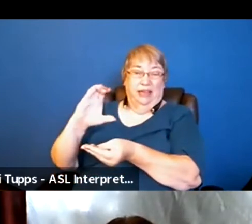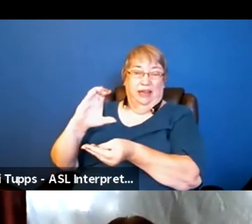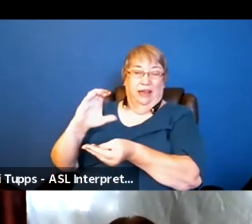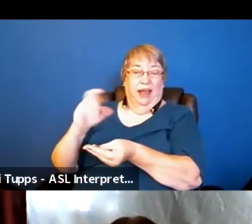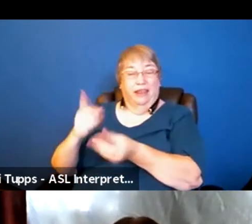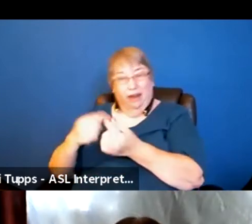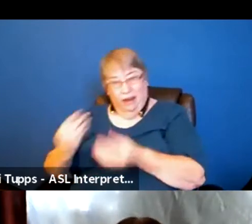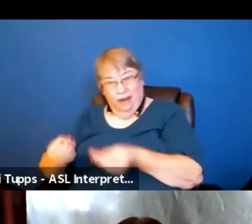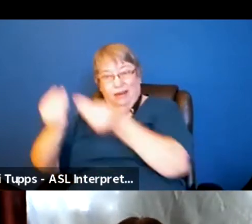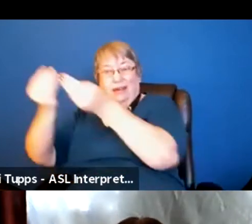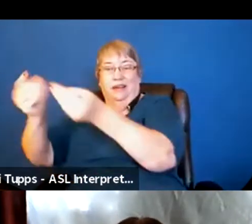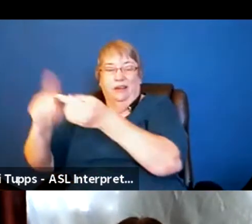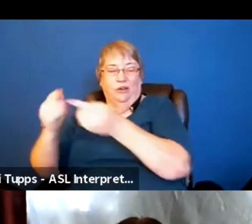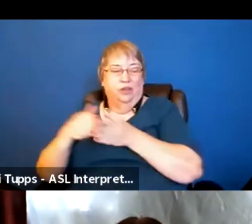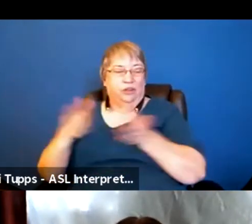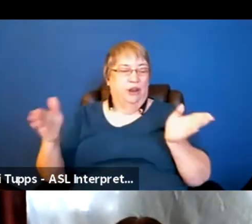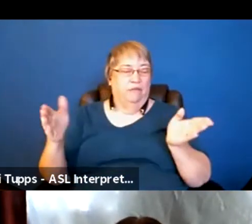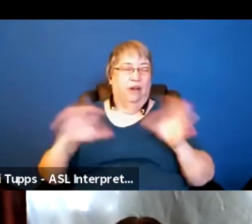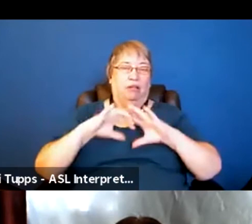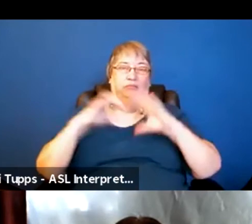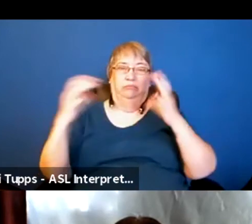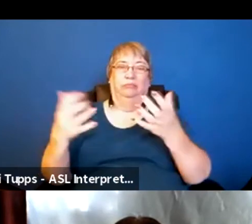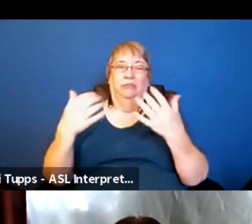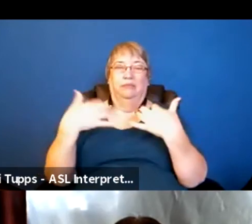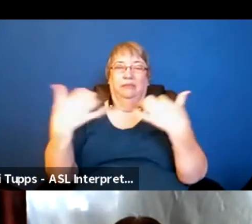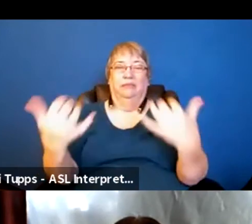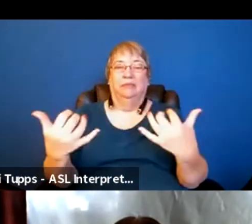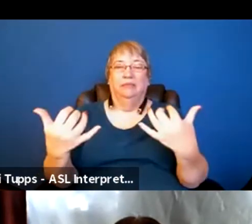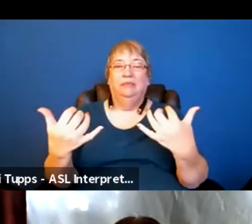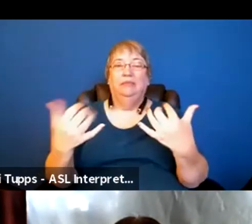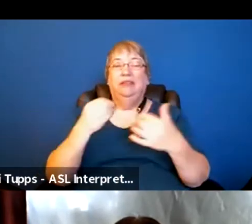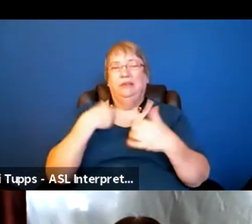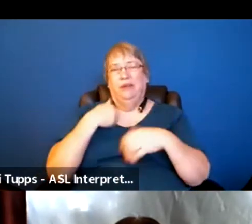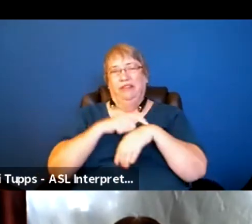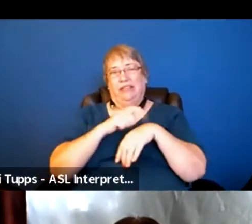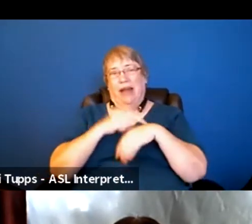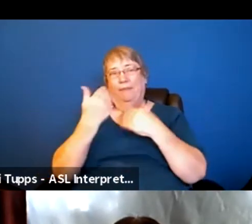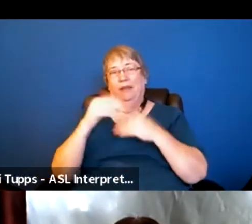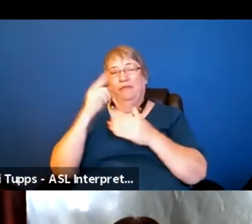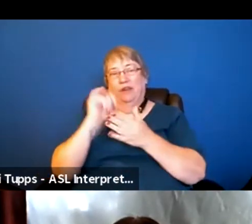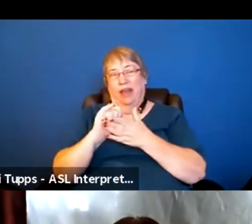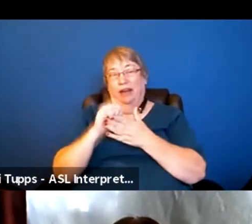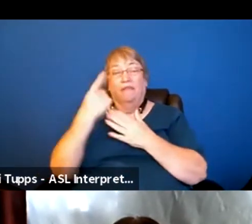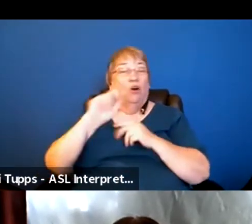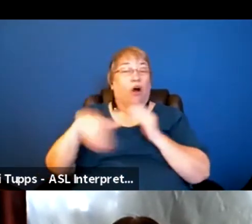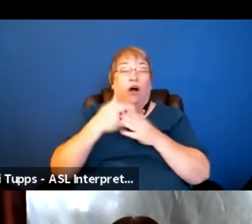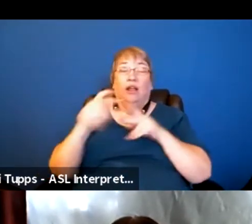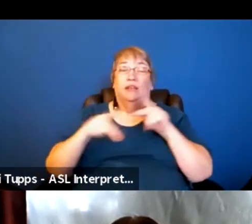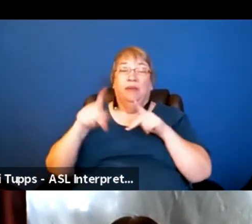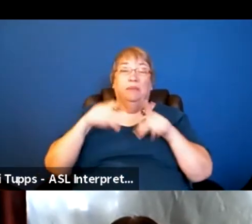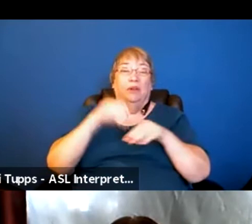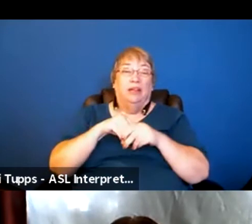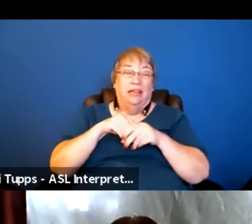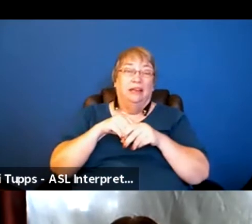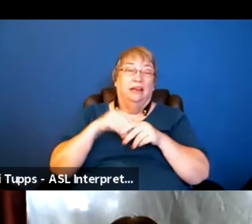within the amount of money available for all services in the state of Colorado for all populations within the Tabor